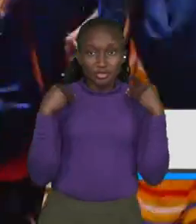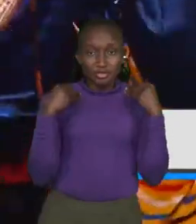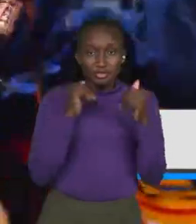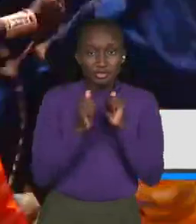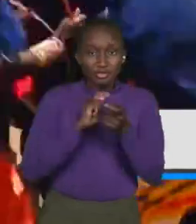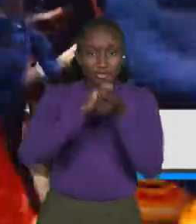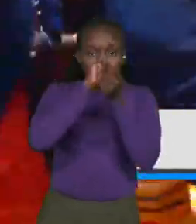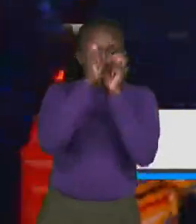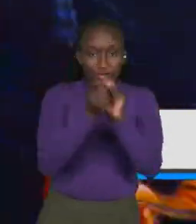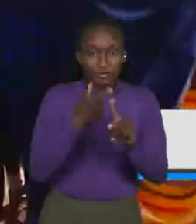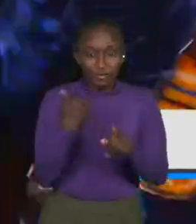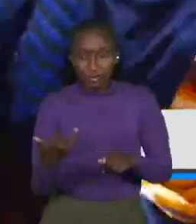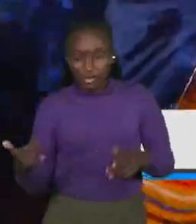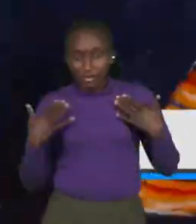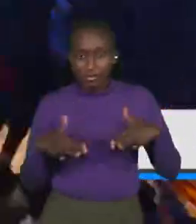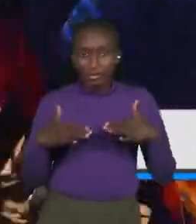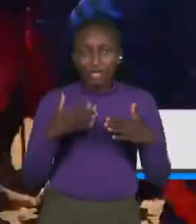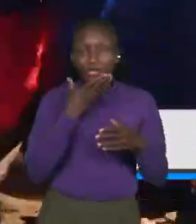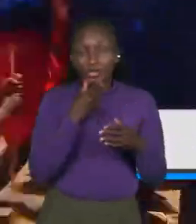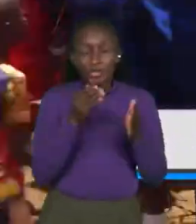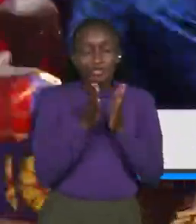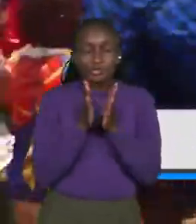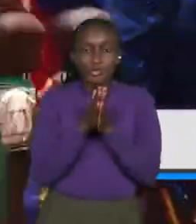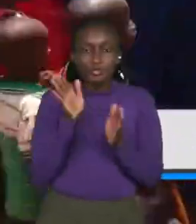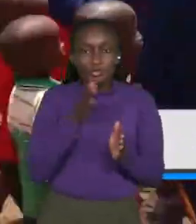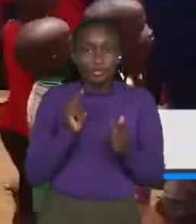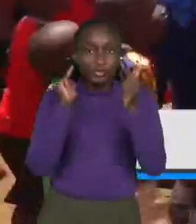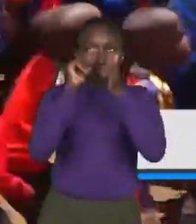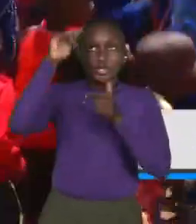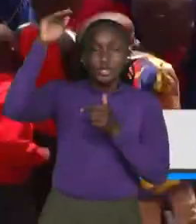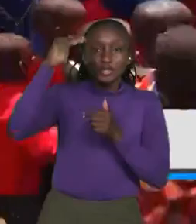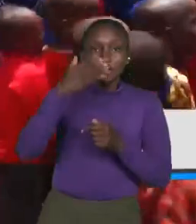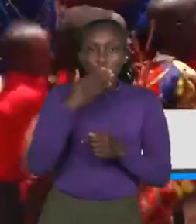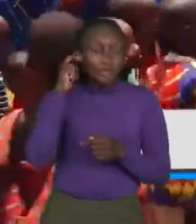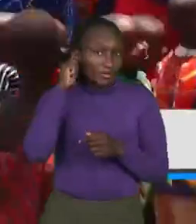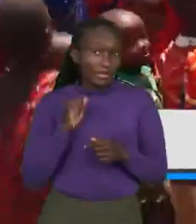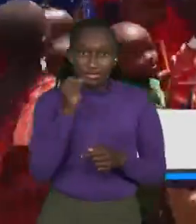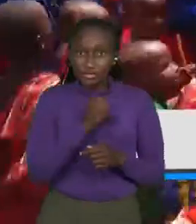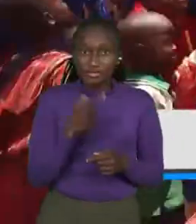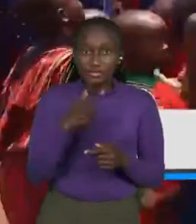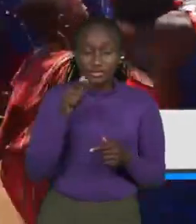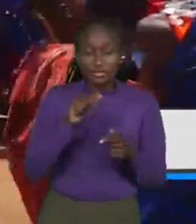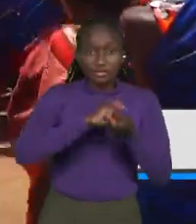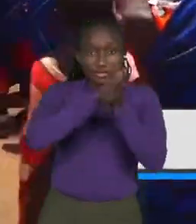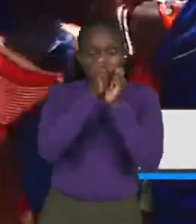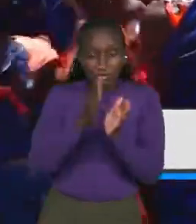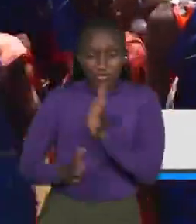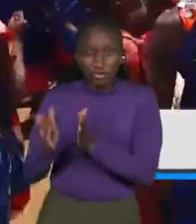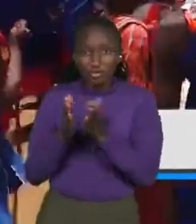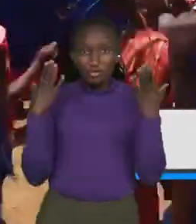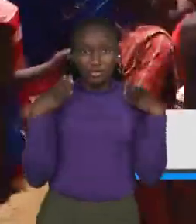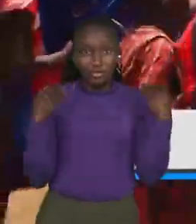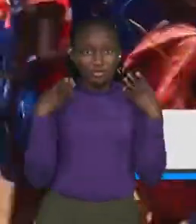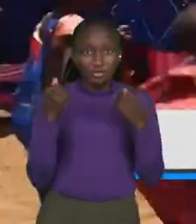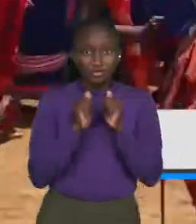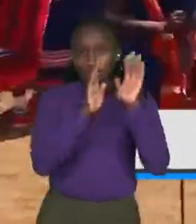the transition of young men and women to adulthood. The Maasai elders reiterate that this transition process and practice